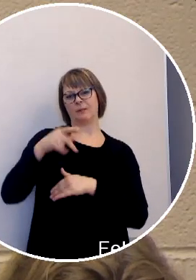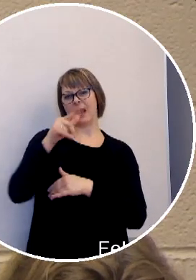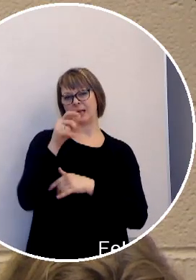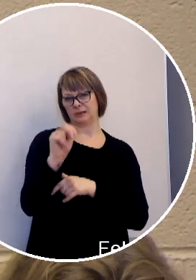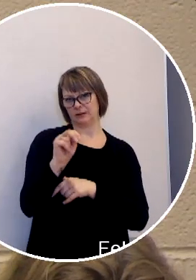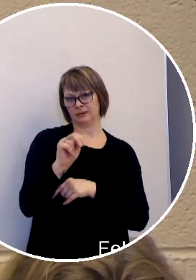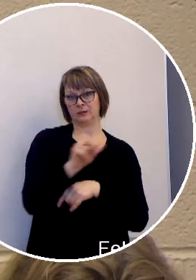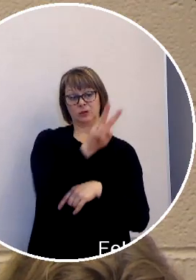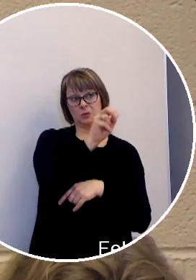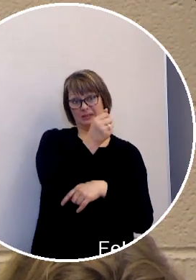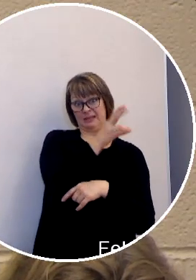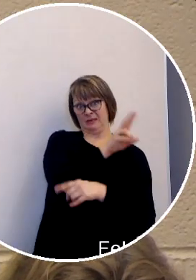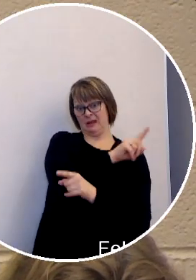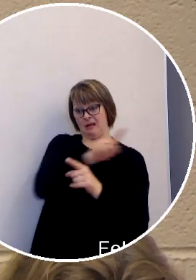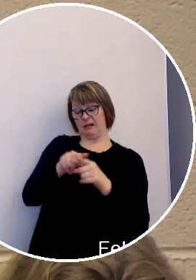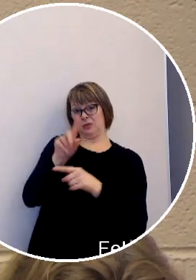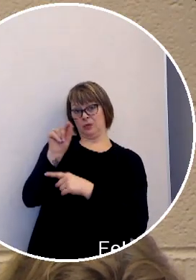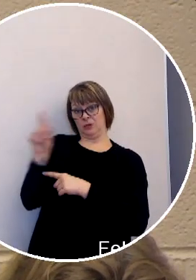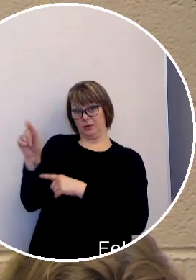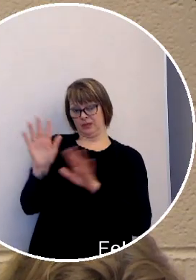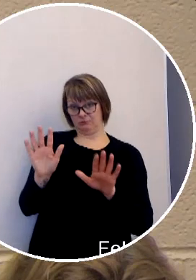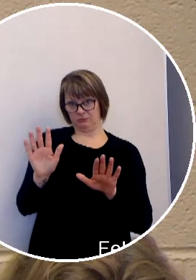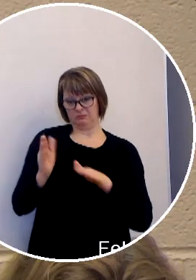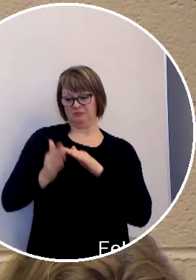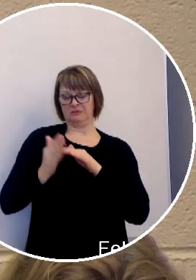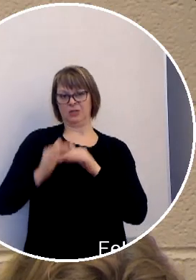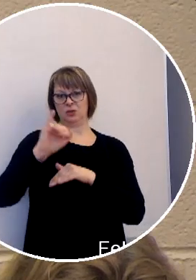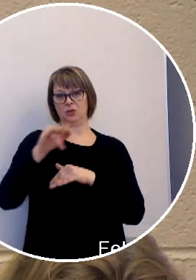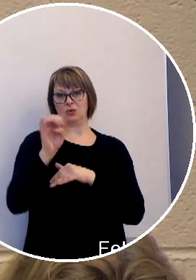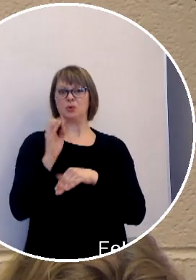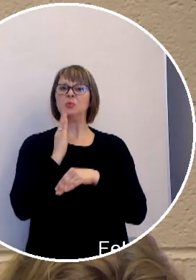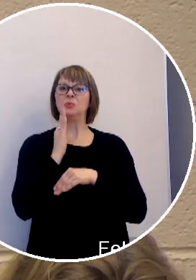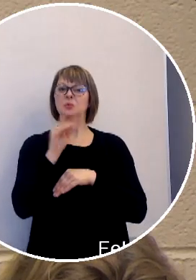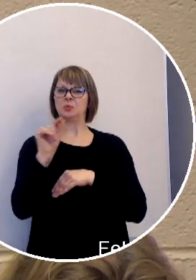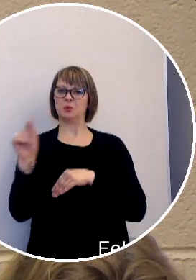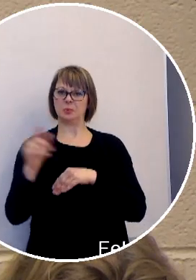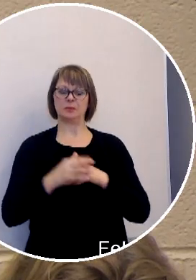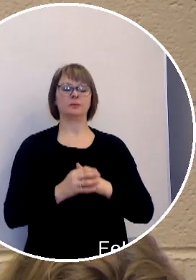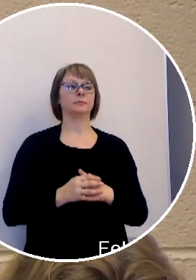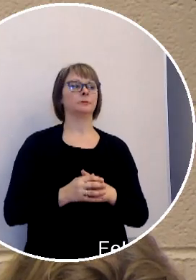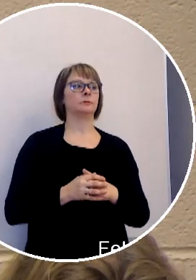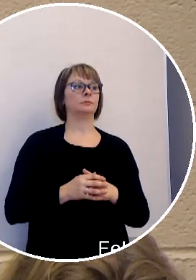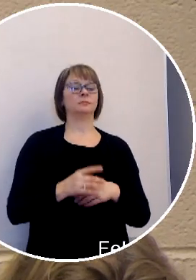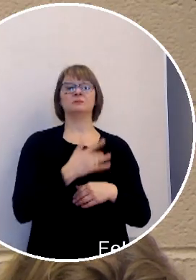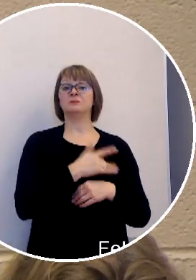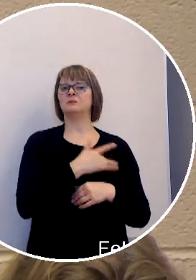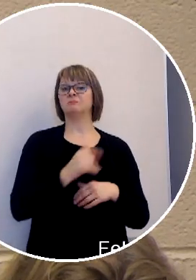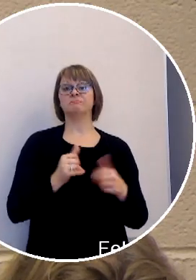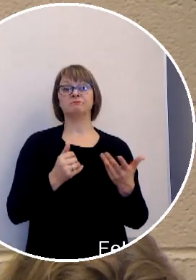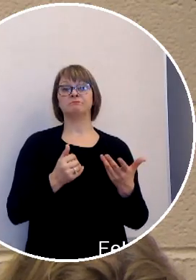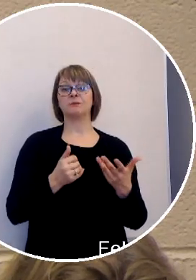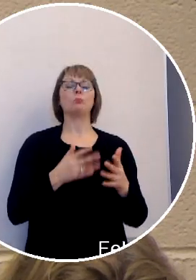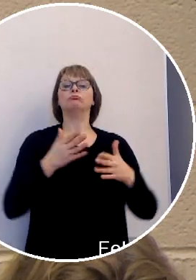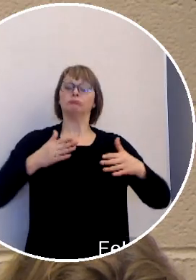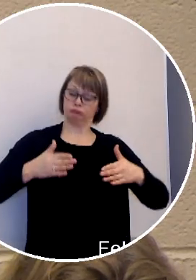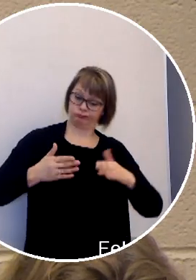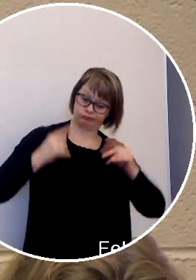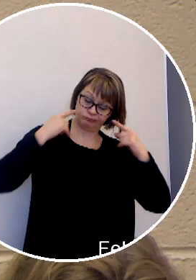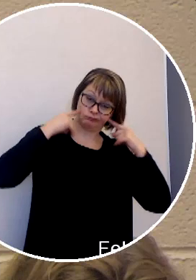from 2017 to 2020, ending June this year. Progress is continuing in all